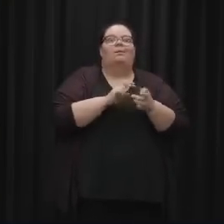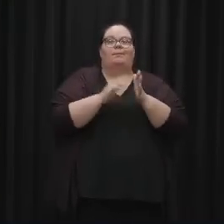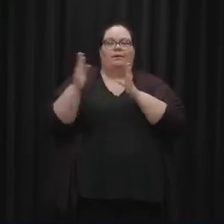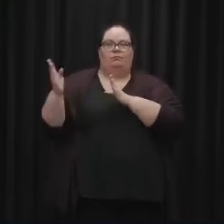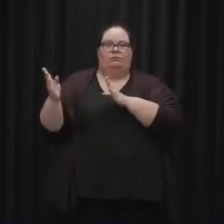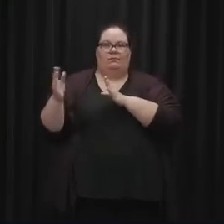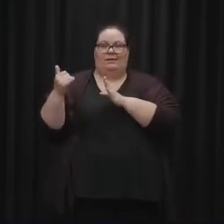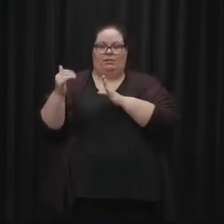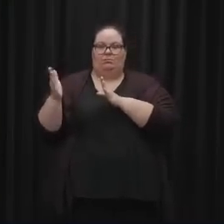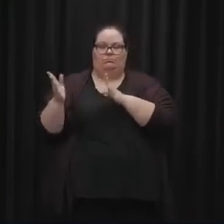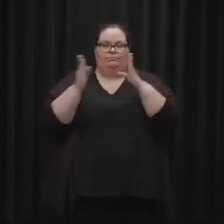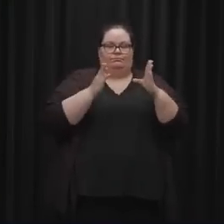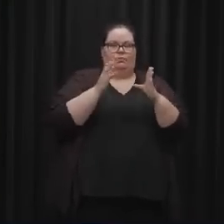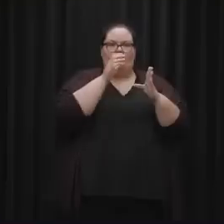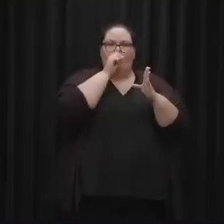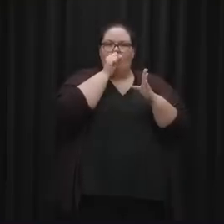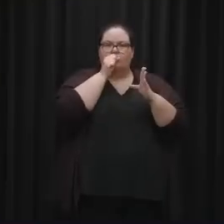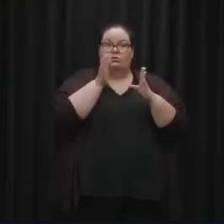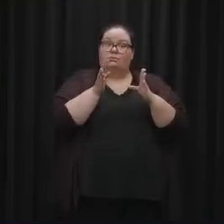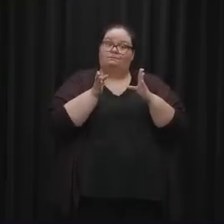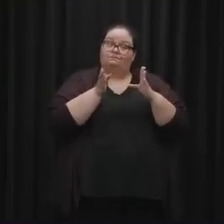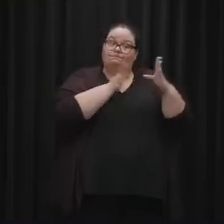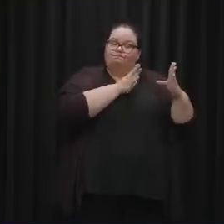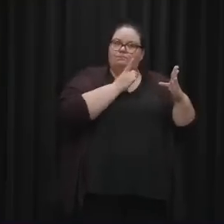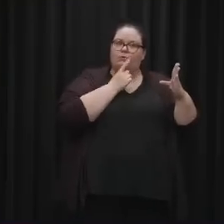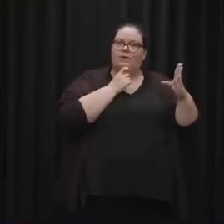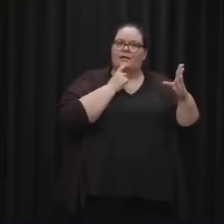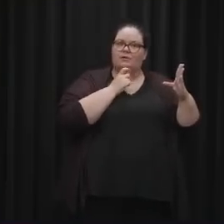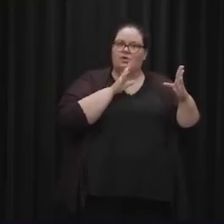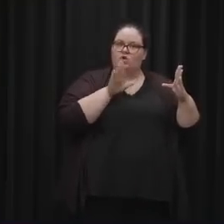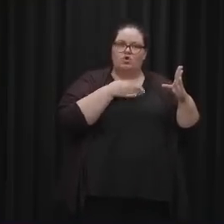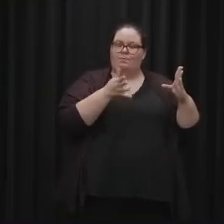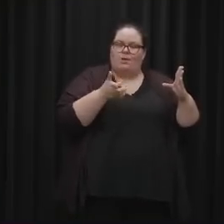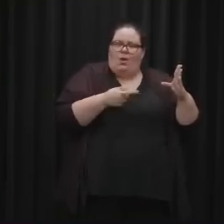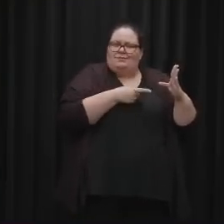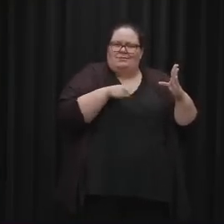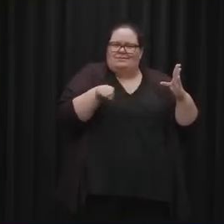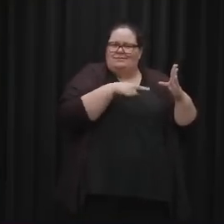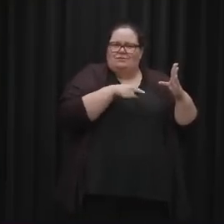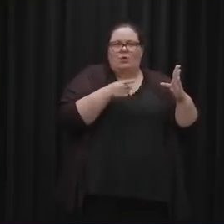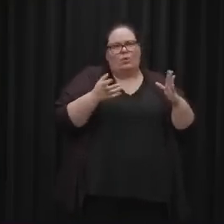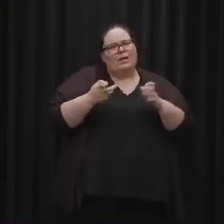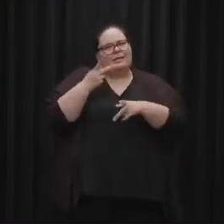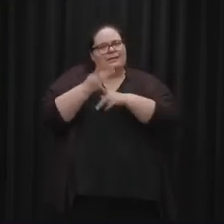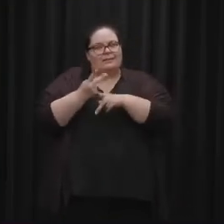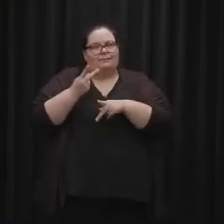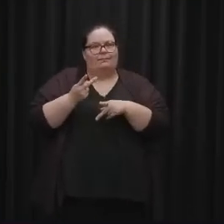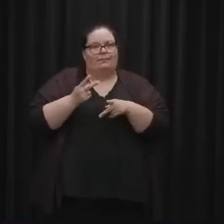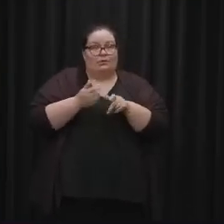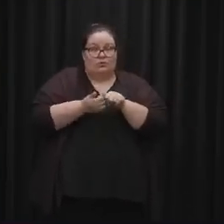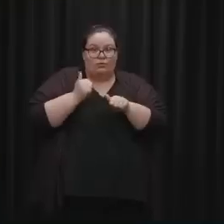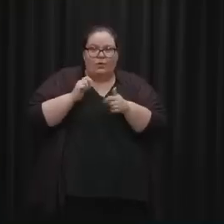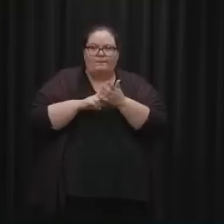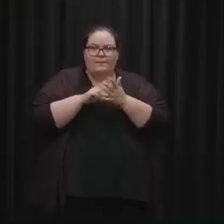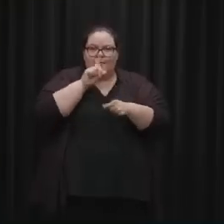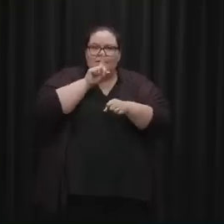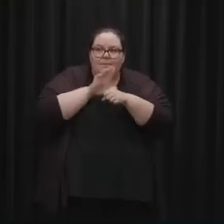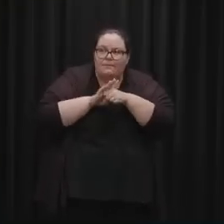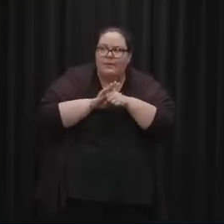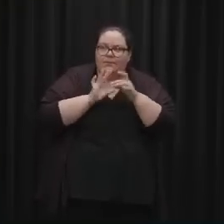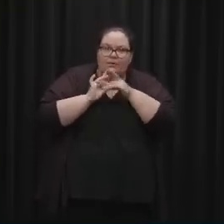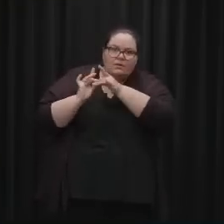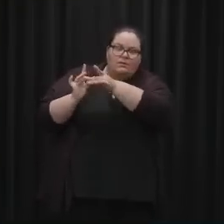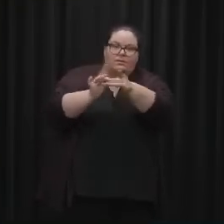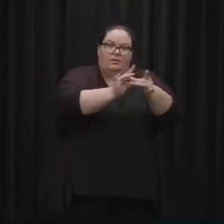the orange level or even the red level of recovery, and nobody wants that. Avoiding this requires commitment and collaboration